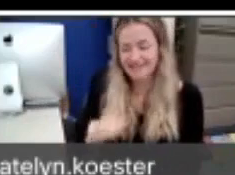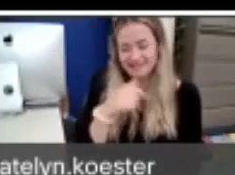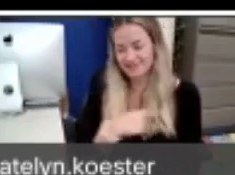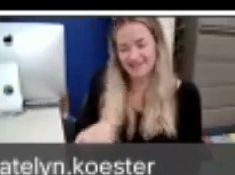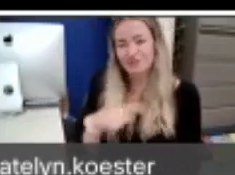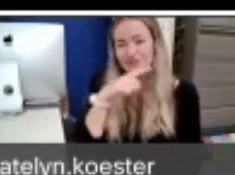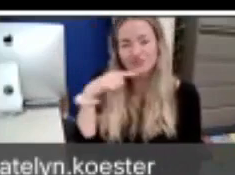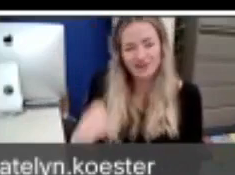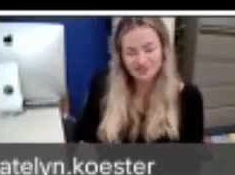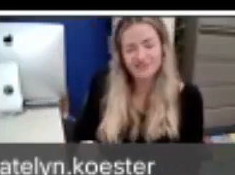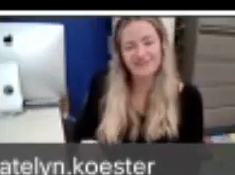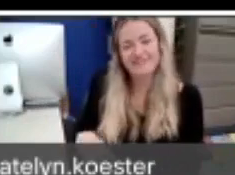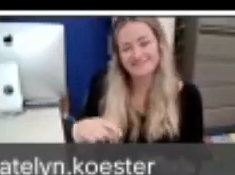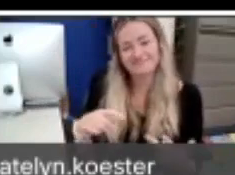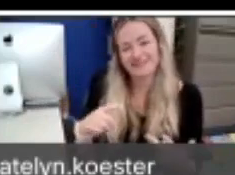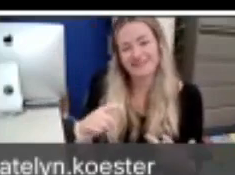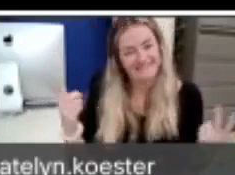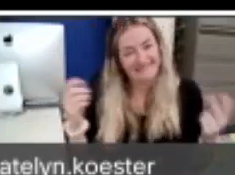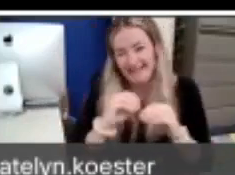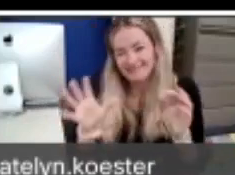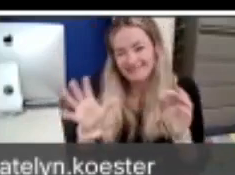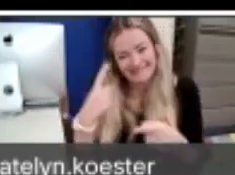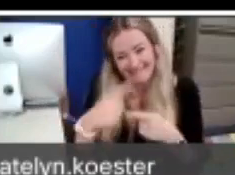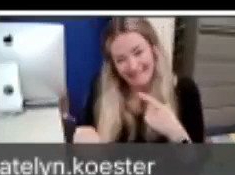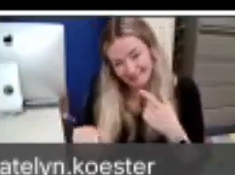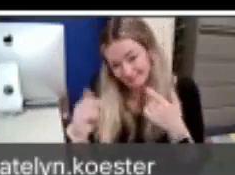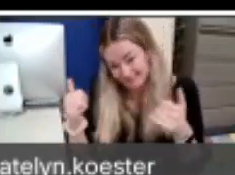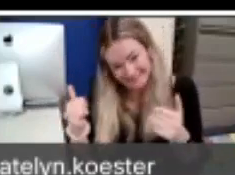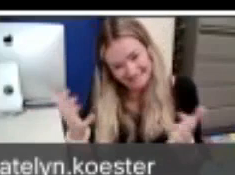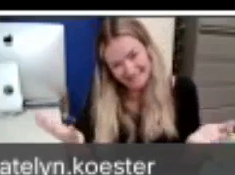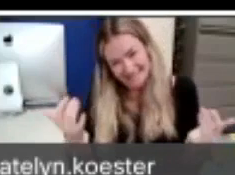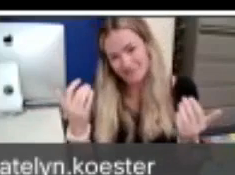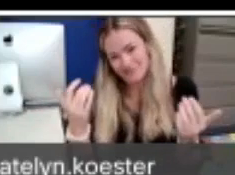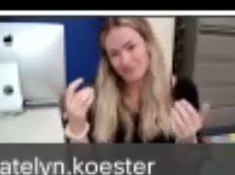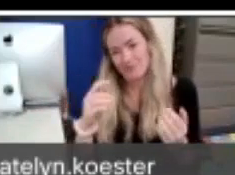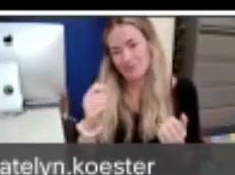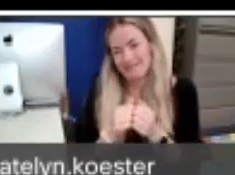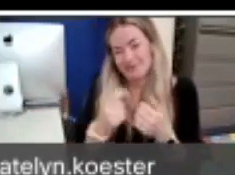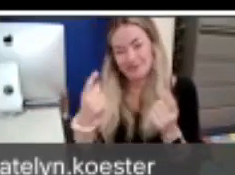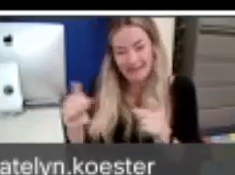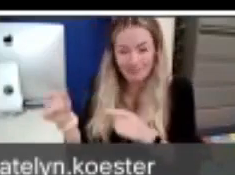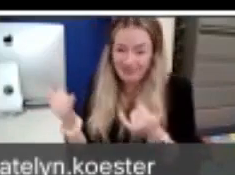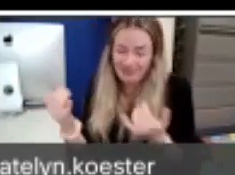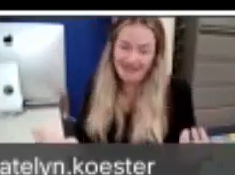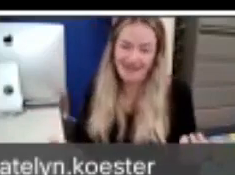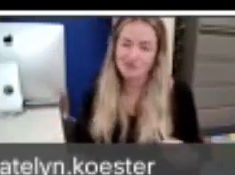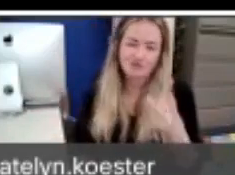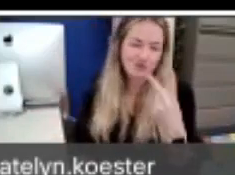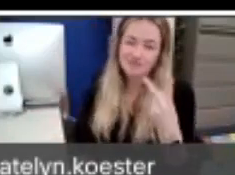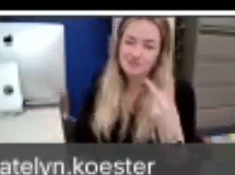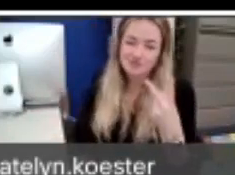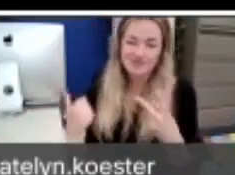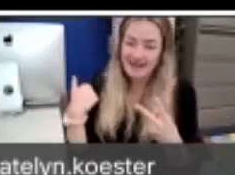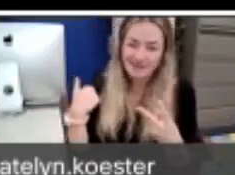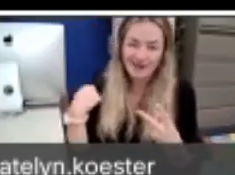in Russia. Not China. Yeah, Russia. So I mean, obviously we're not playing with Russia